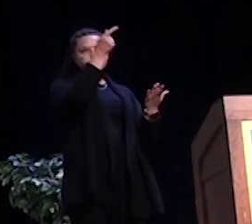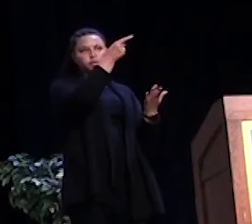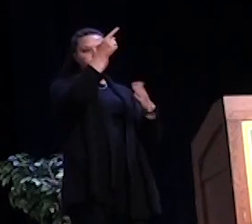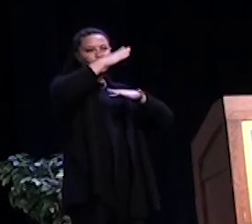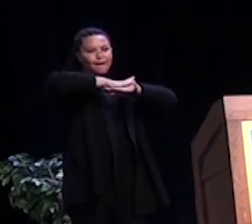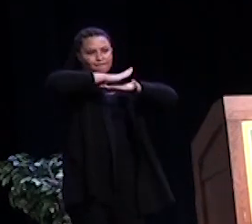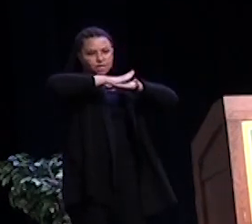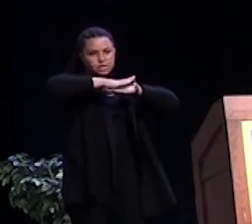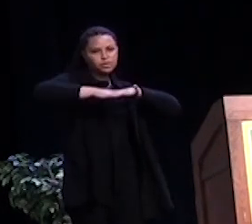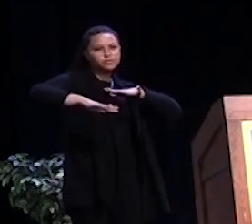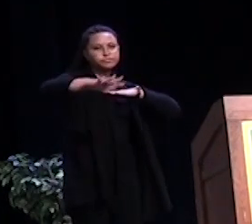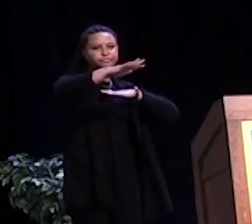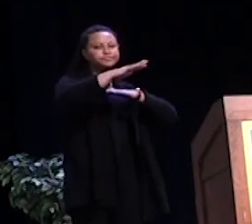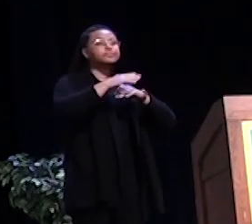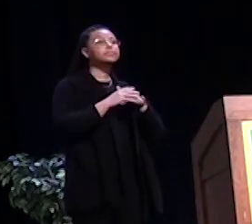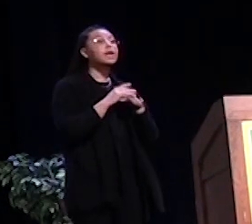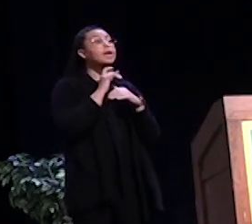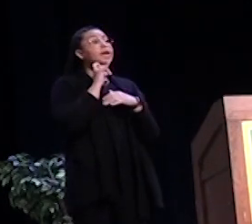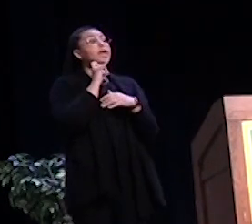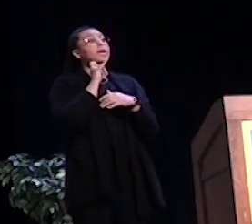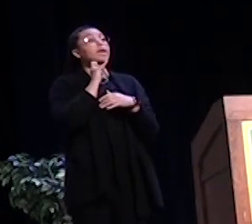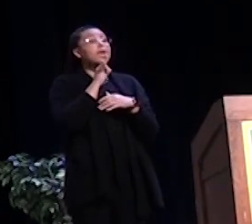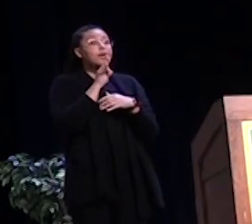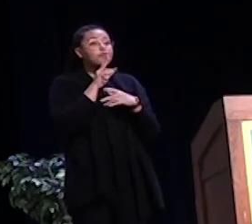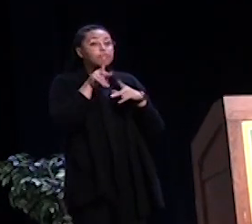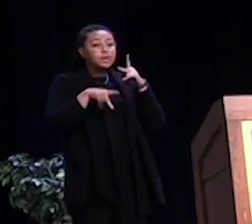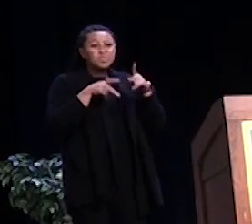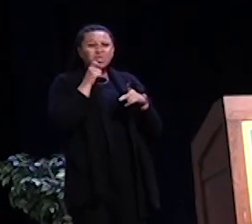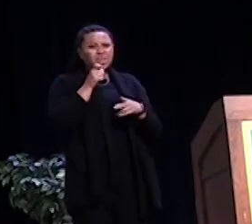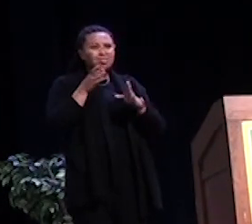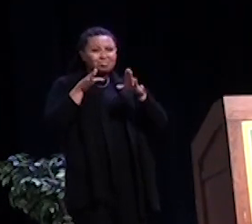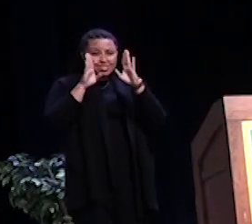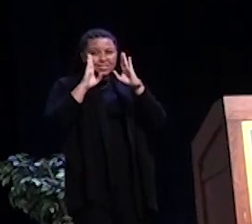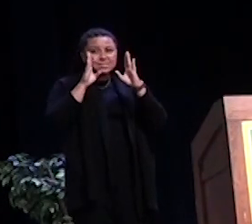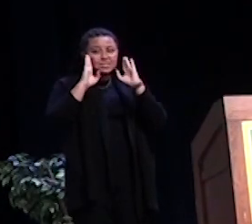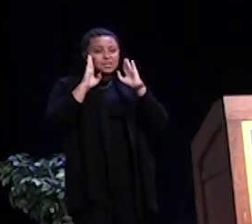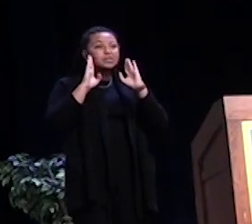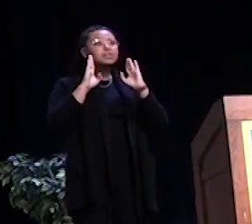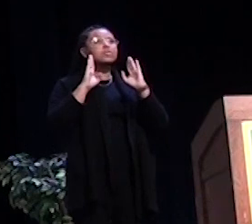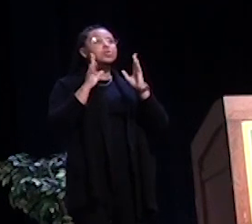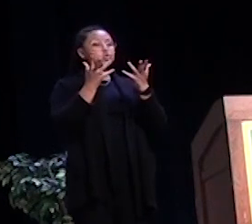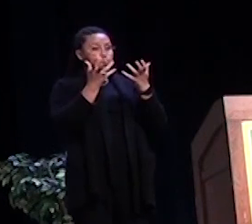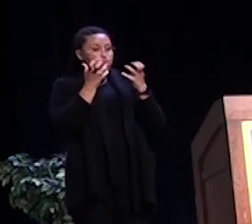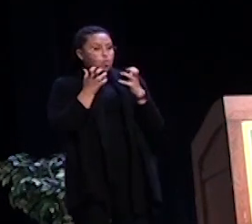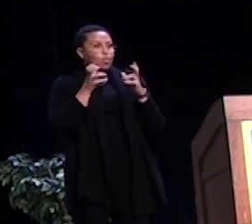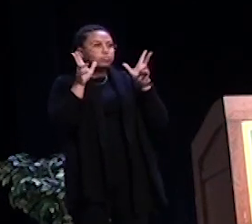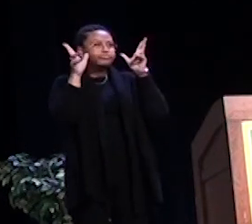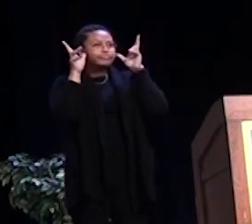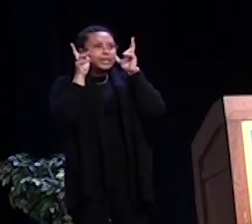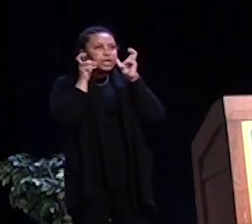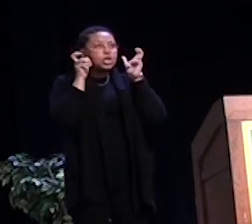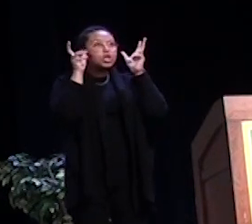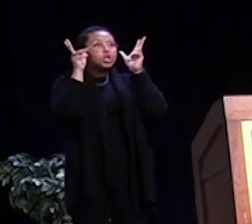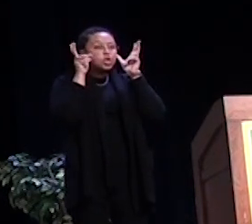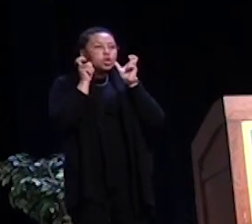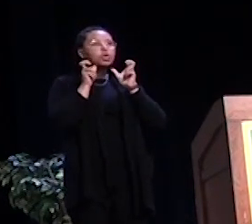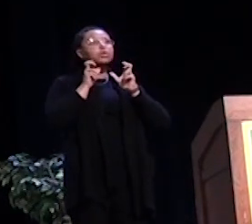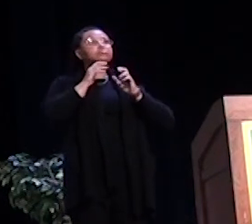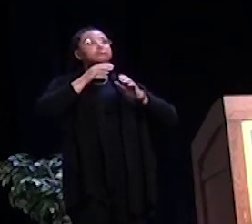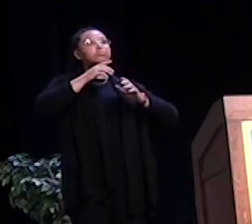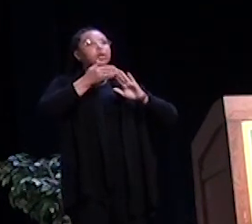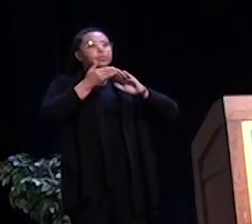cafeteria. However, if there's not anyone willing to listen and hear what's really needed